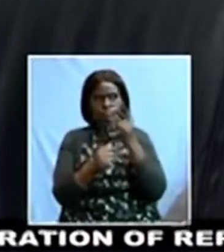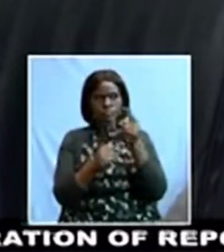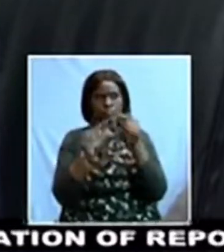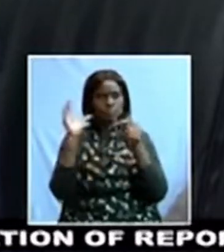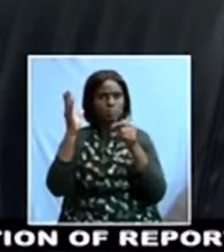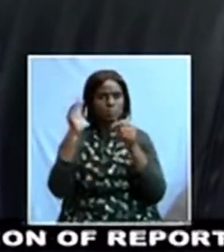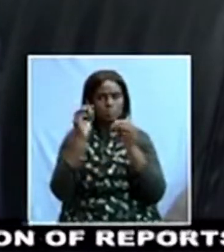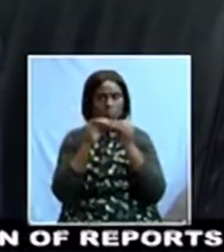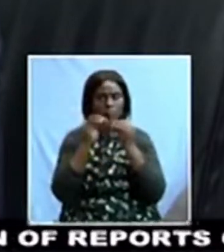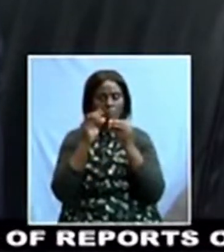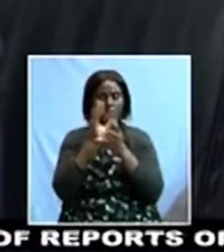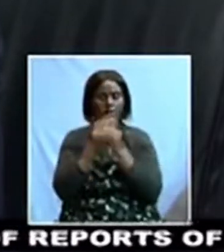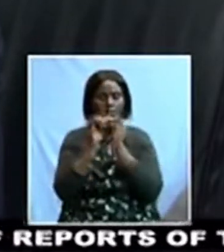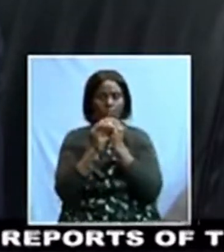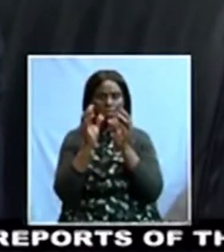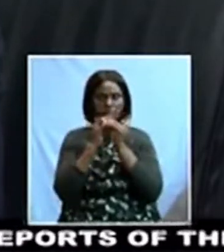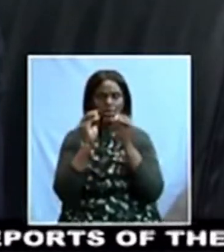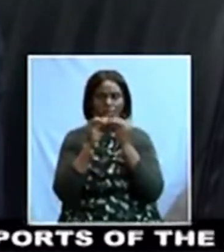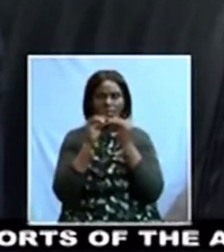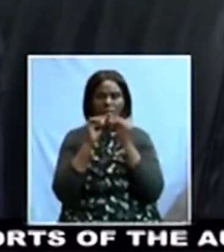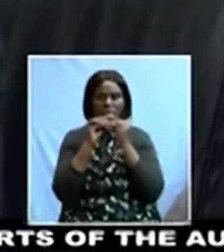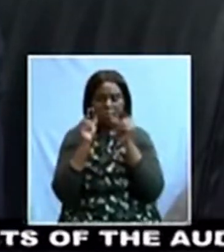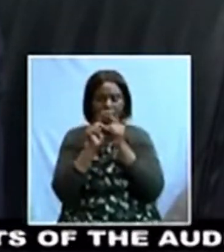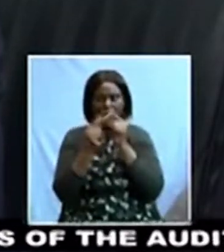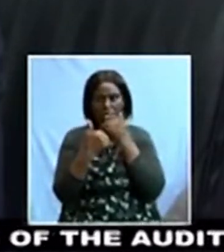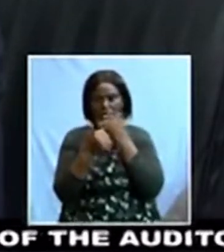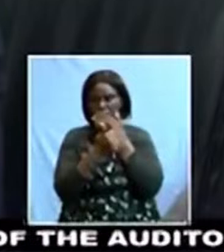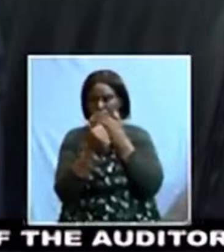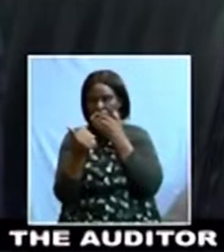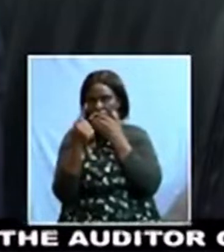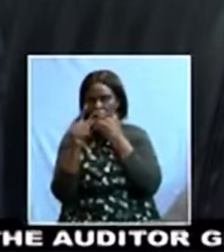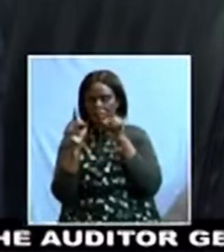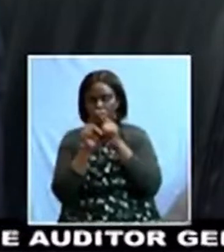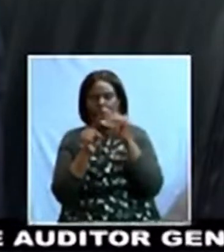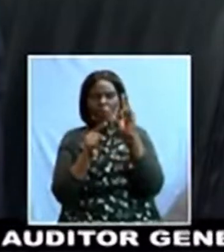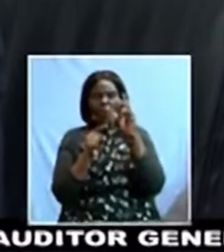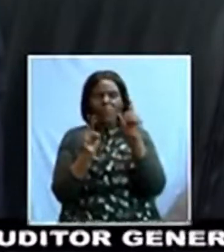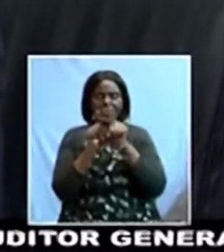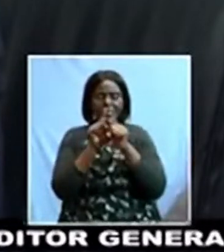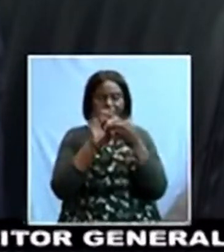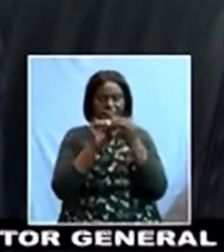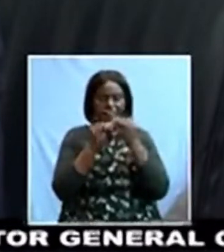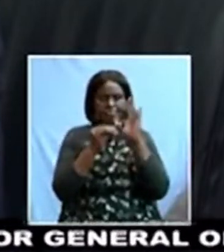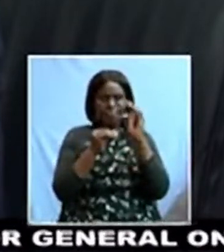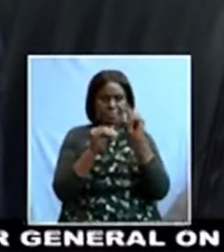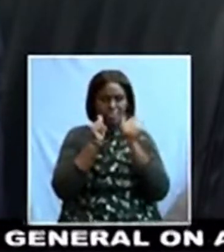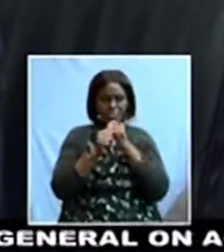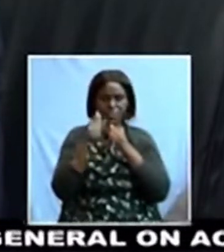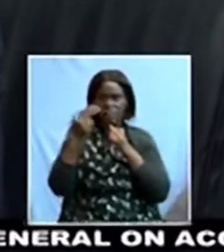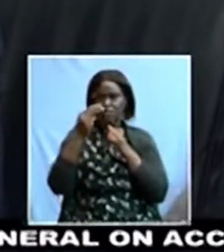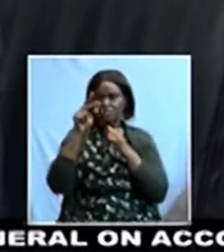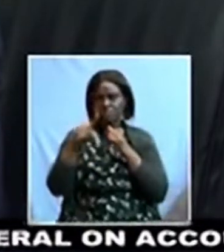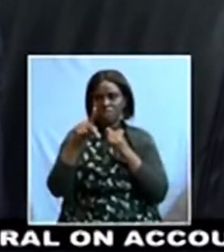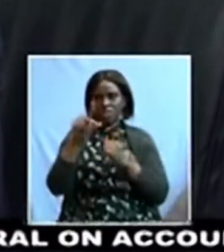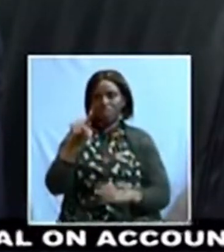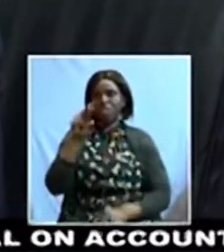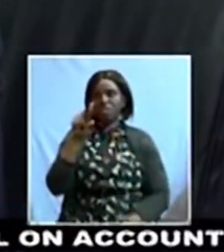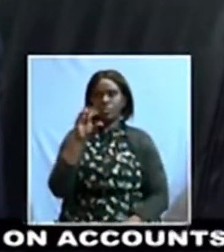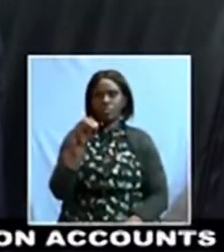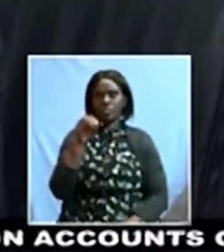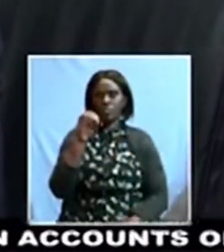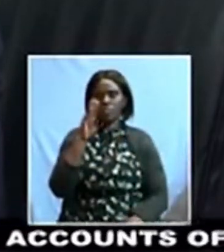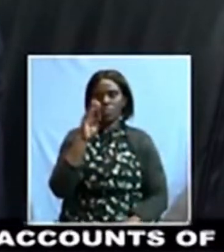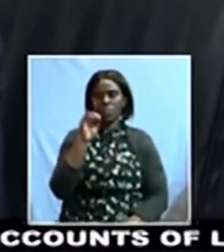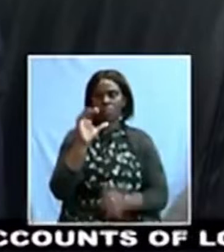remarks, it was missing. The other one, number 7, which is an HP Pro book, also it